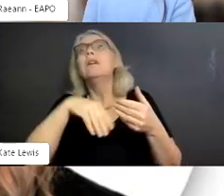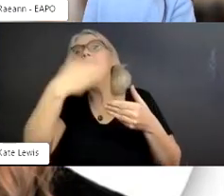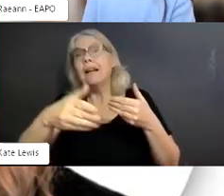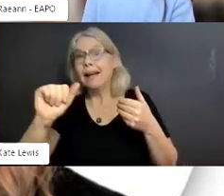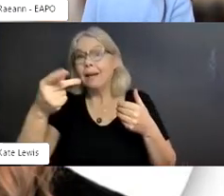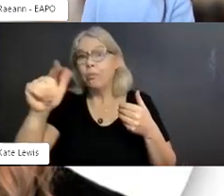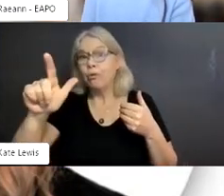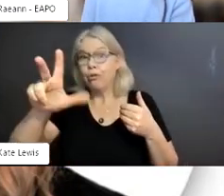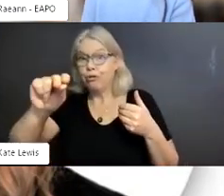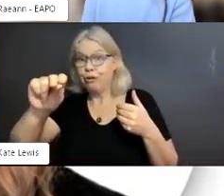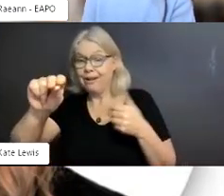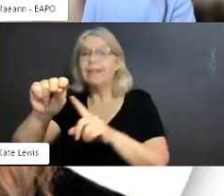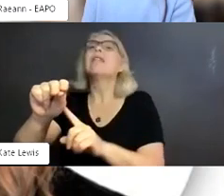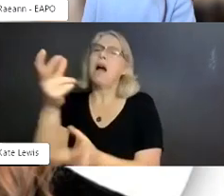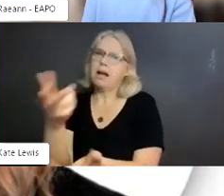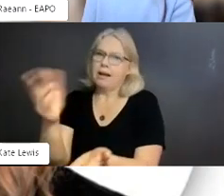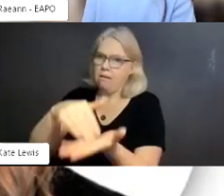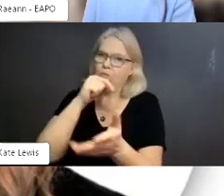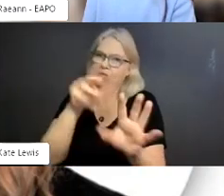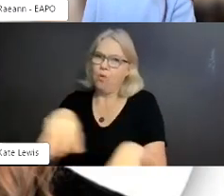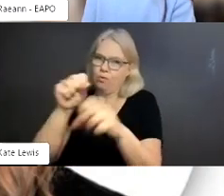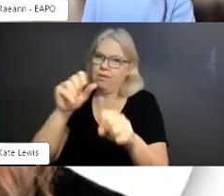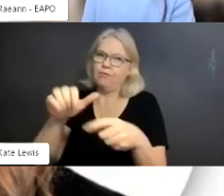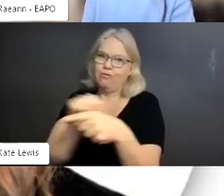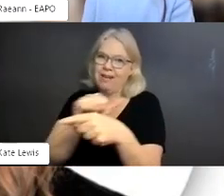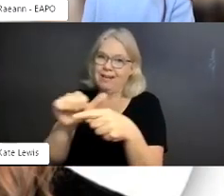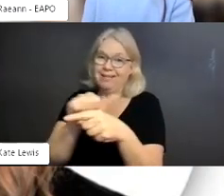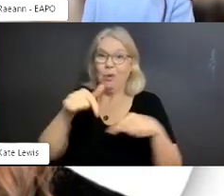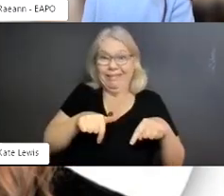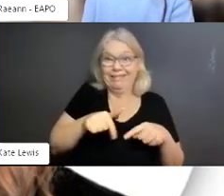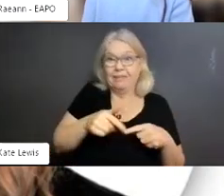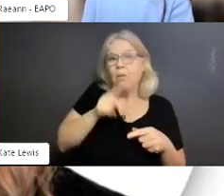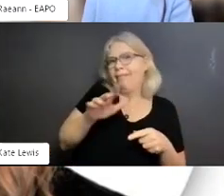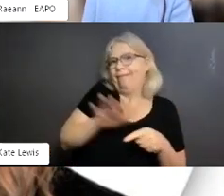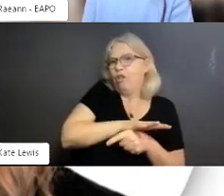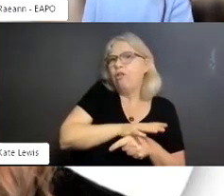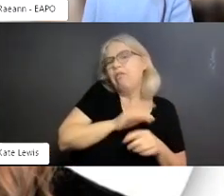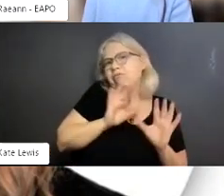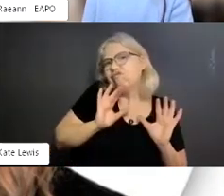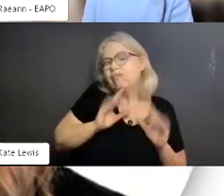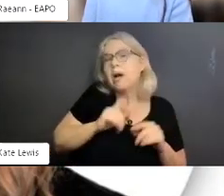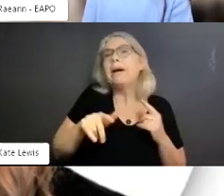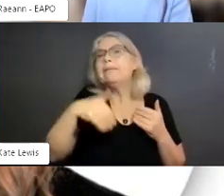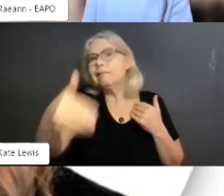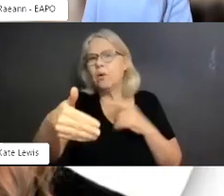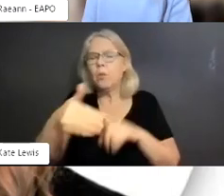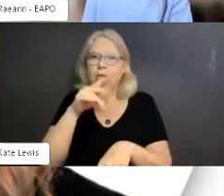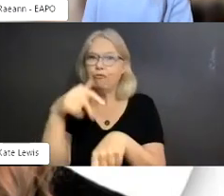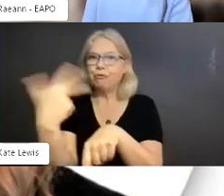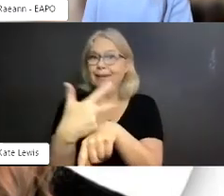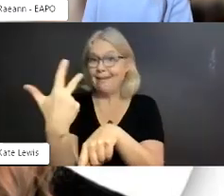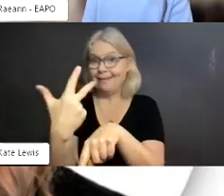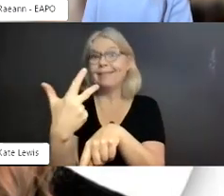will be coming out soon. We are full for this one, but we will be doing another 3-day session, April